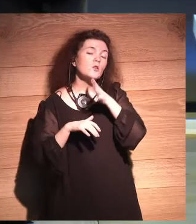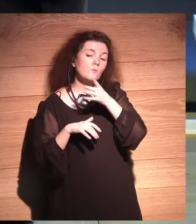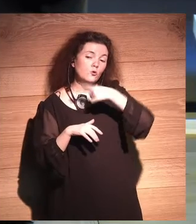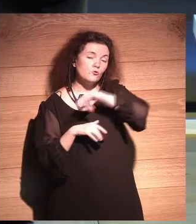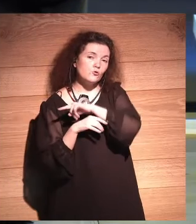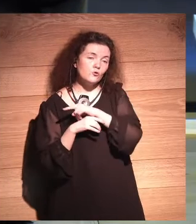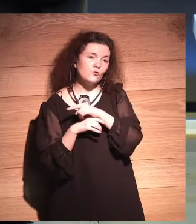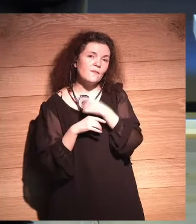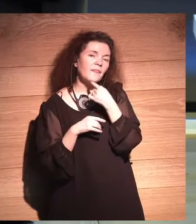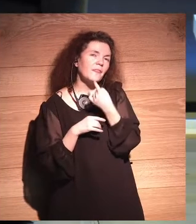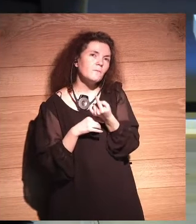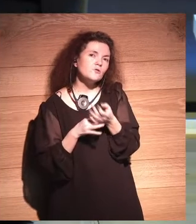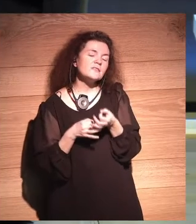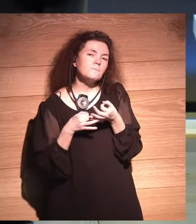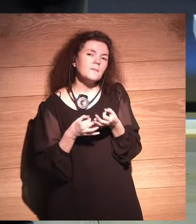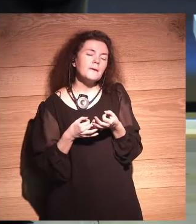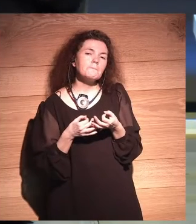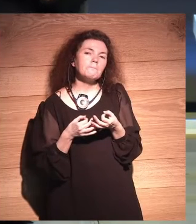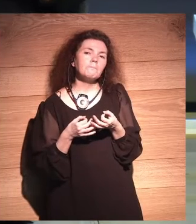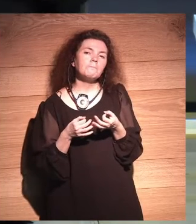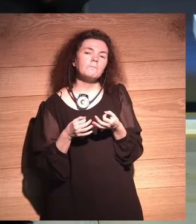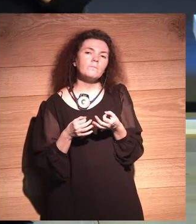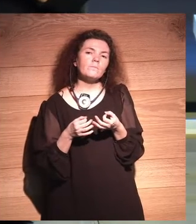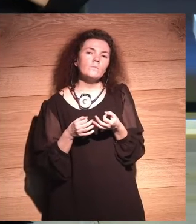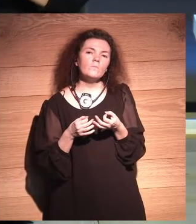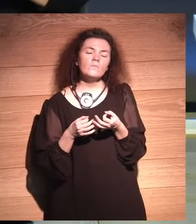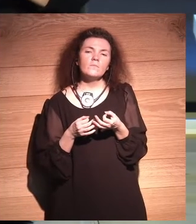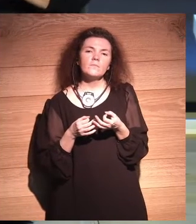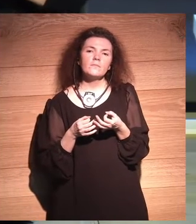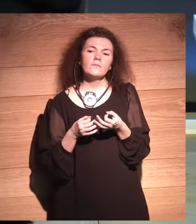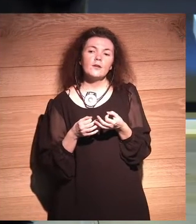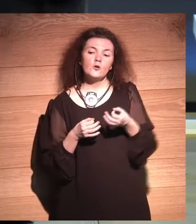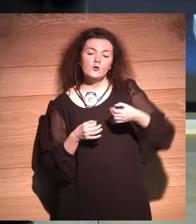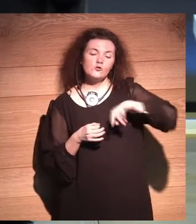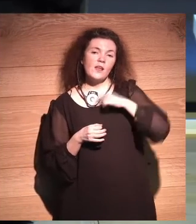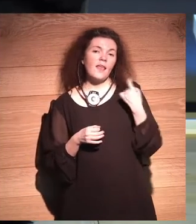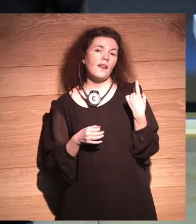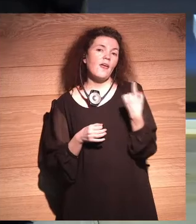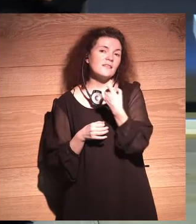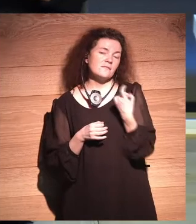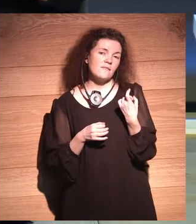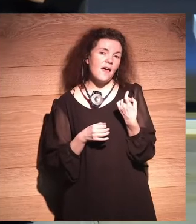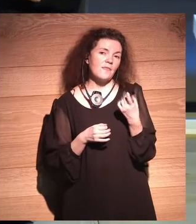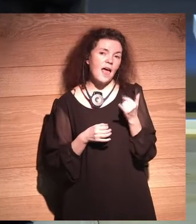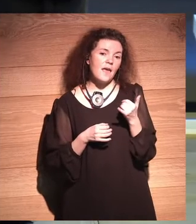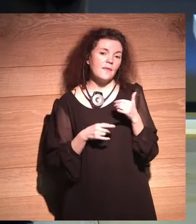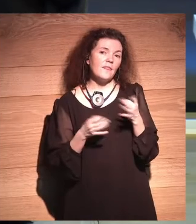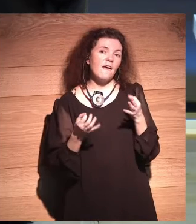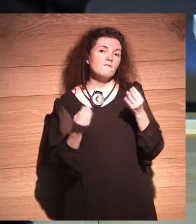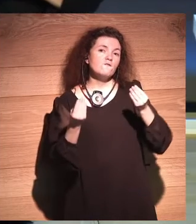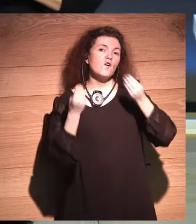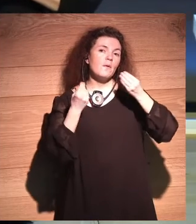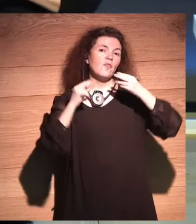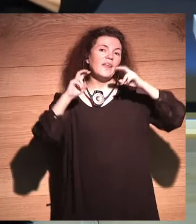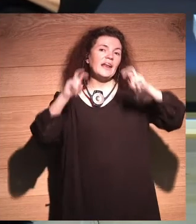are about to do now, is to say we need radical retraining of our civil service. Because boy, if a bureaucracy ever needed it, they